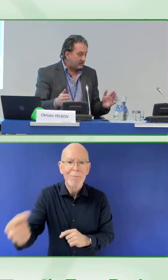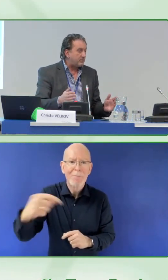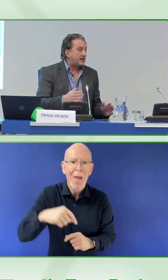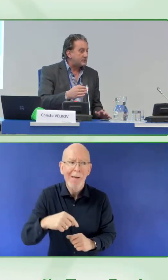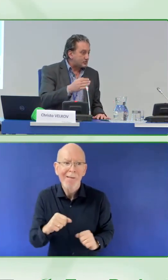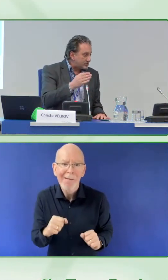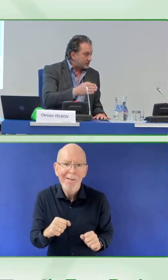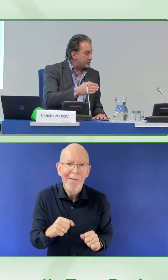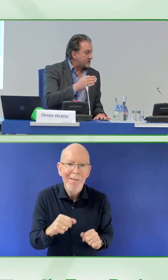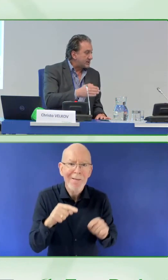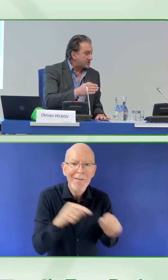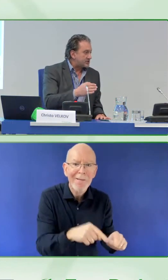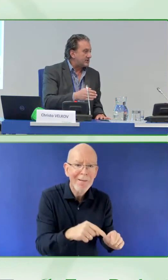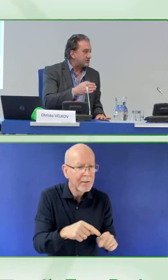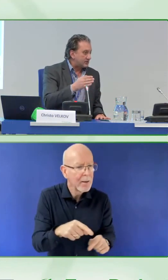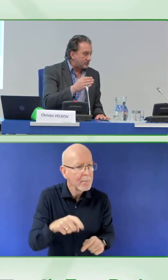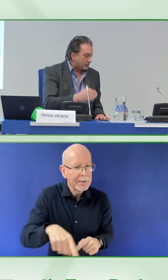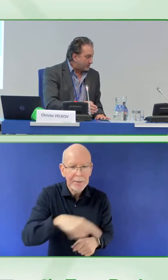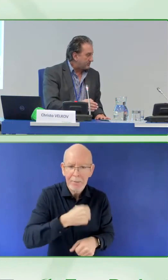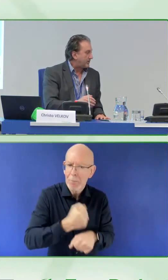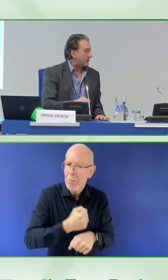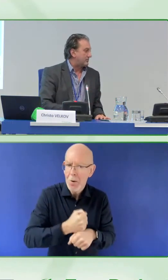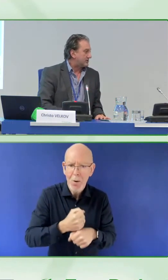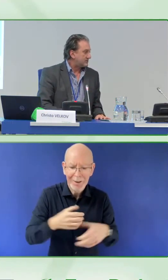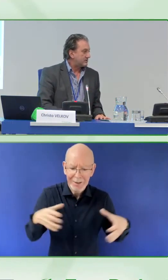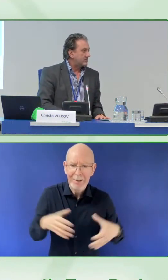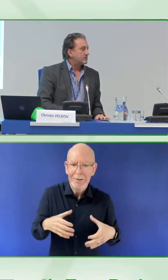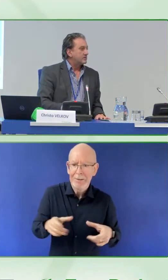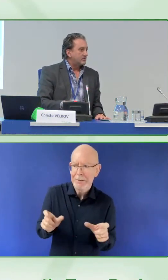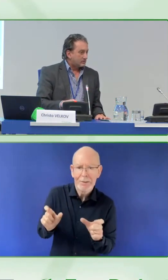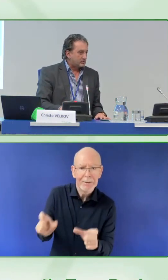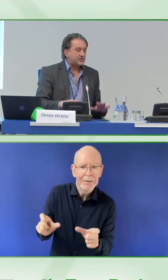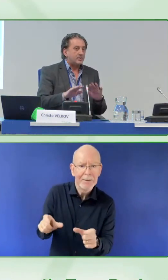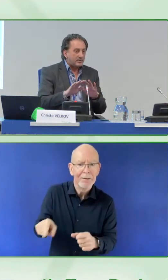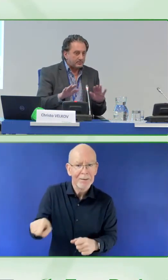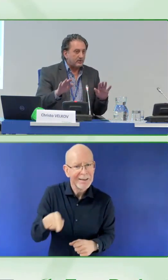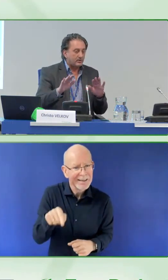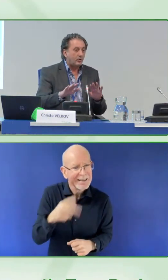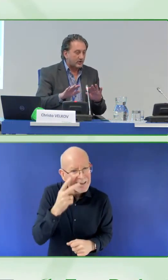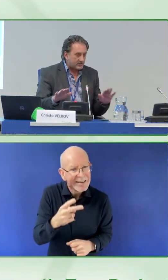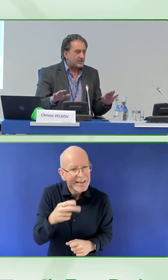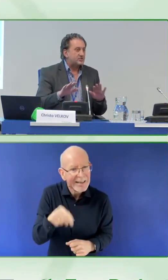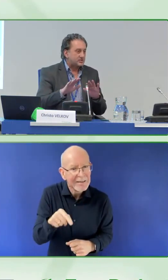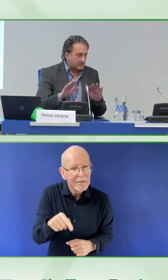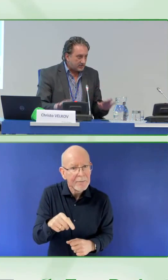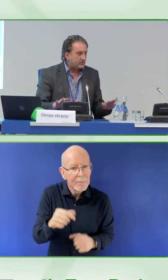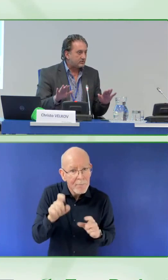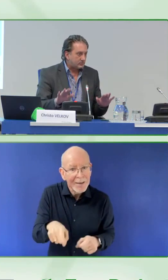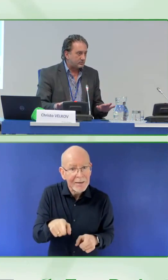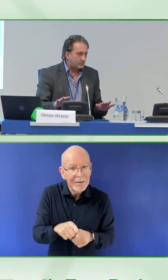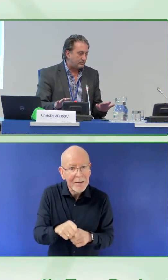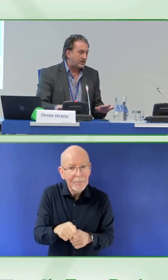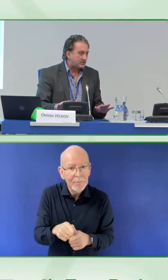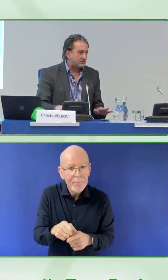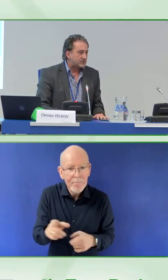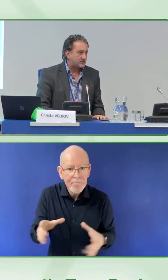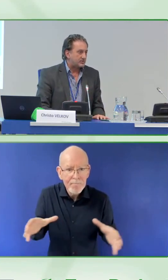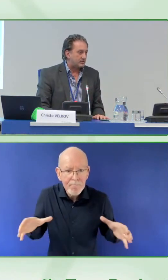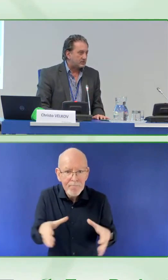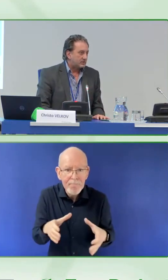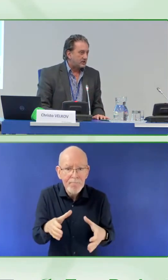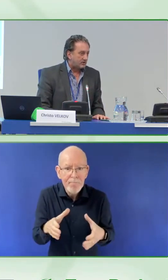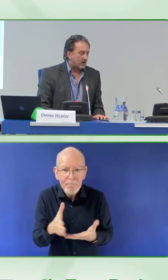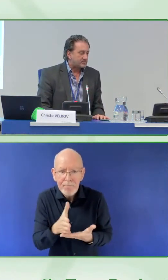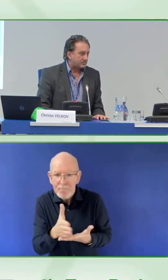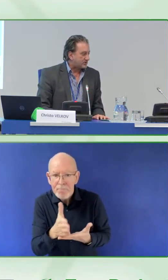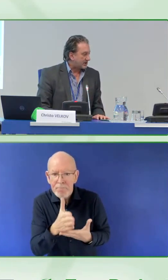we even managed to introduce legislation at the European Parliament to say organizations need to do better on